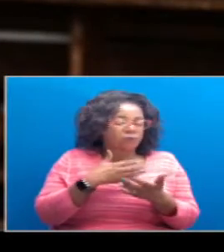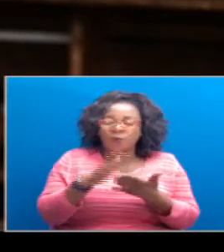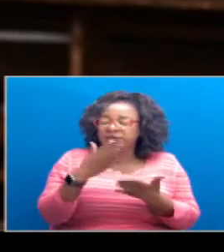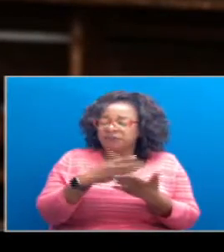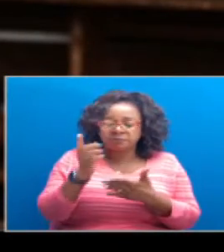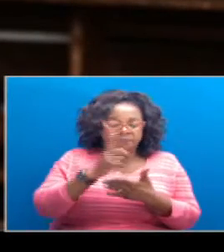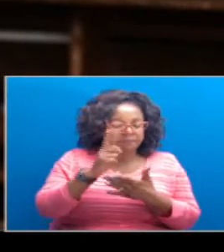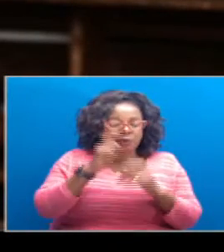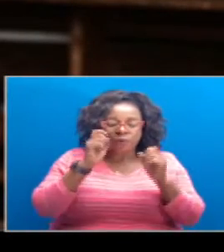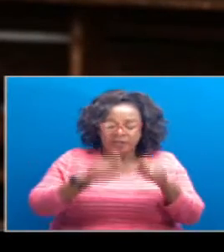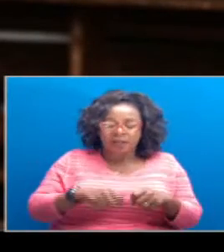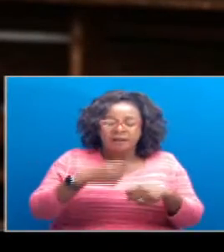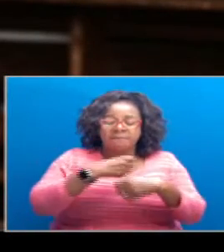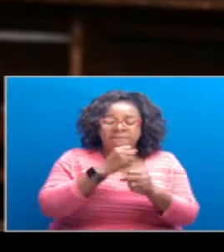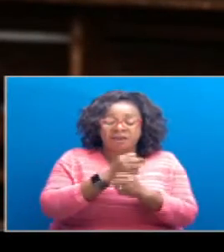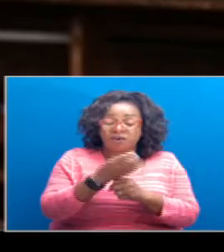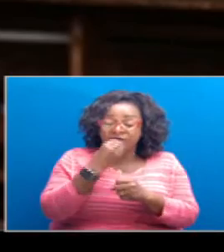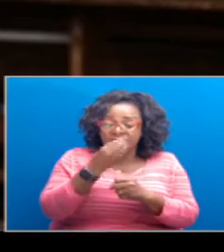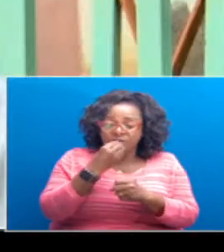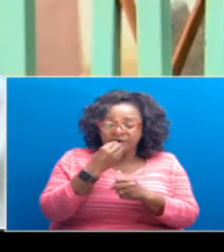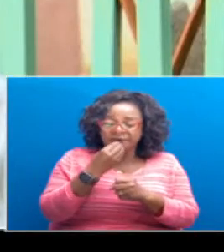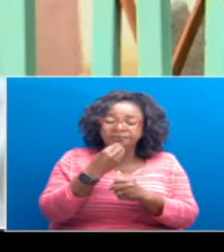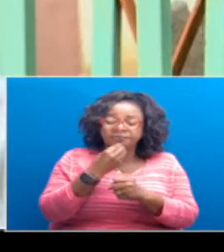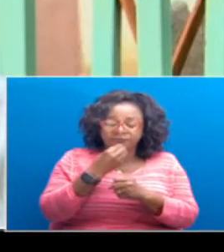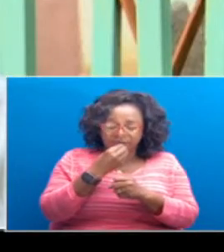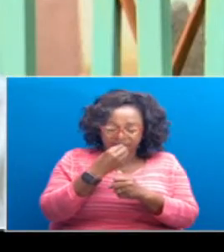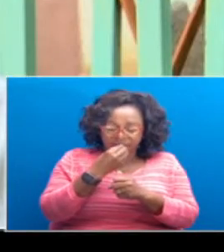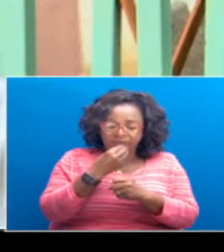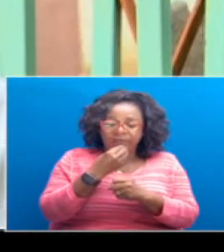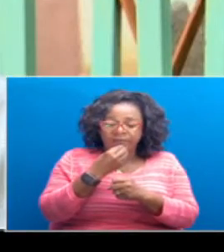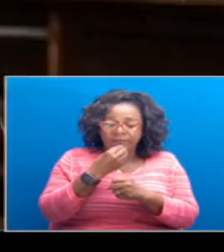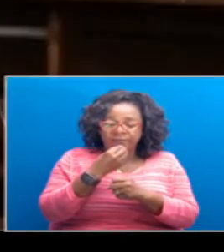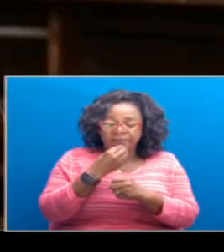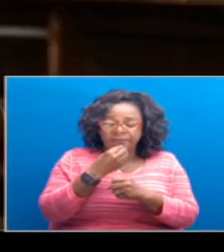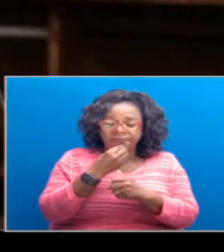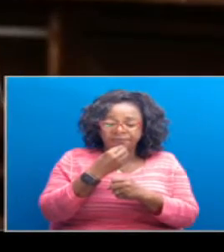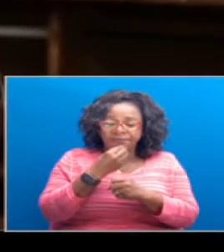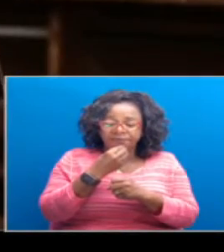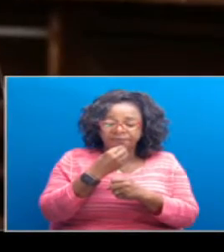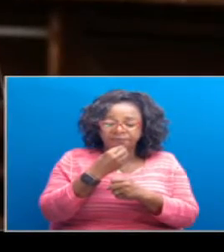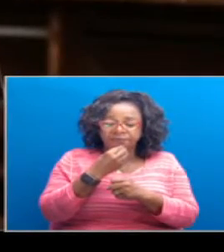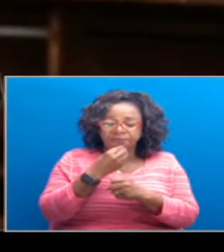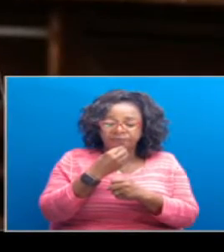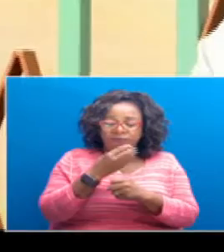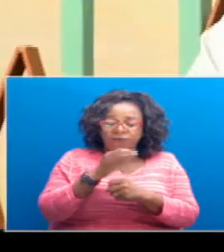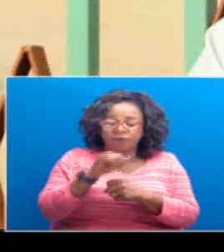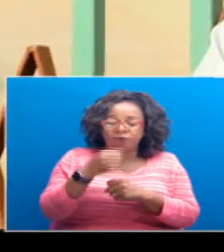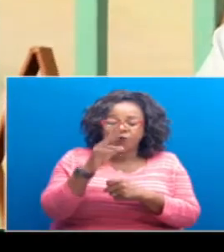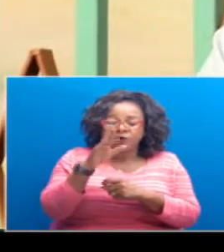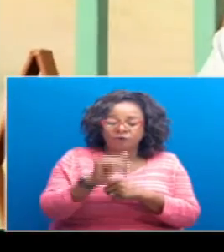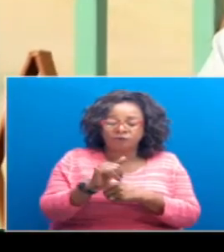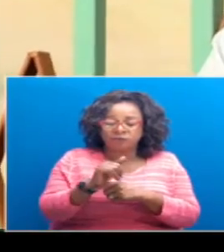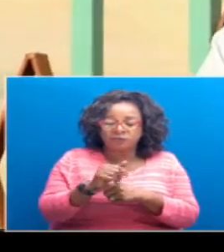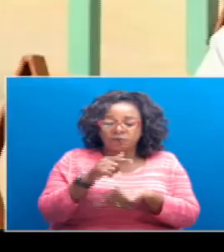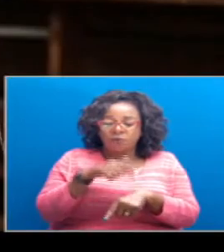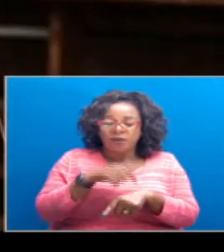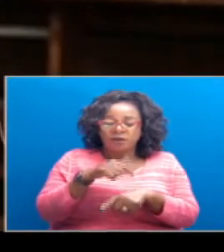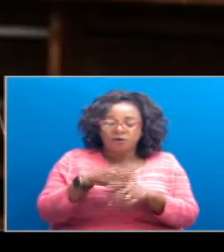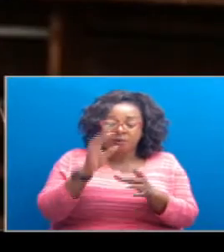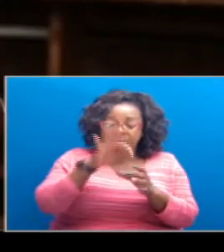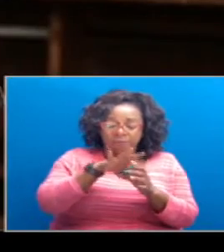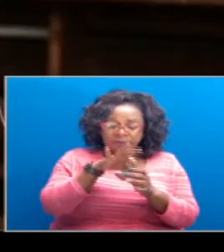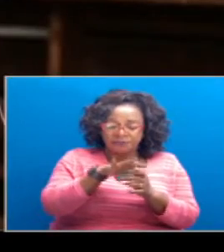can produce food. Roads can come secondly, but first we feed the nation. And Judy, when you go to the polling